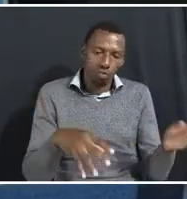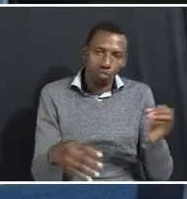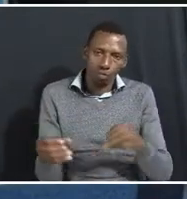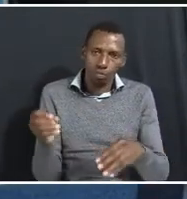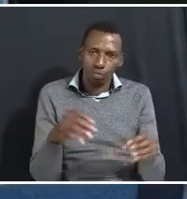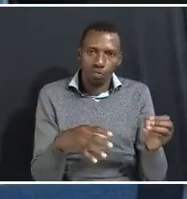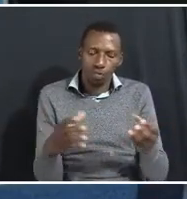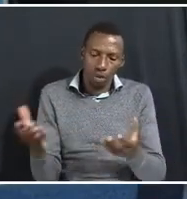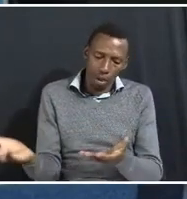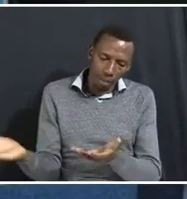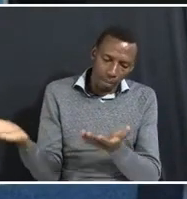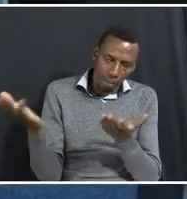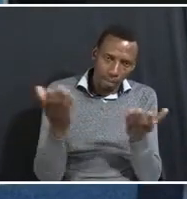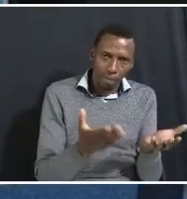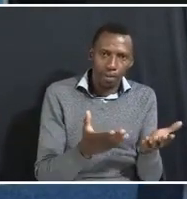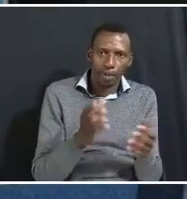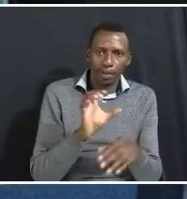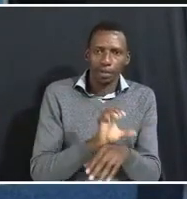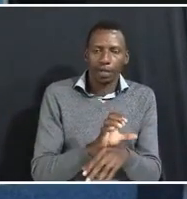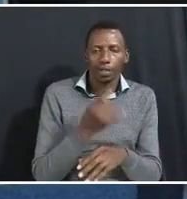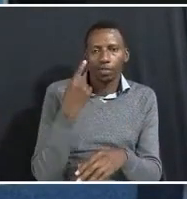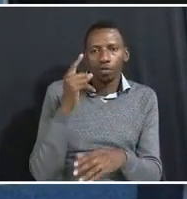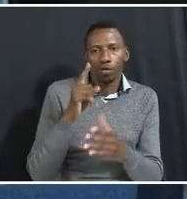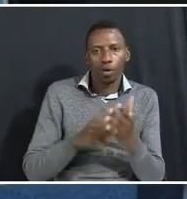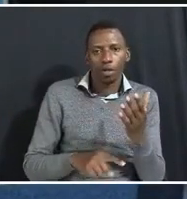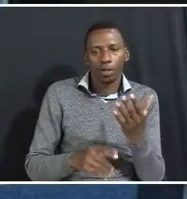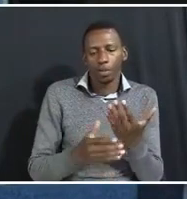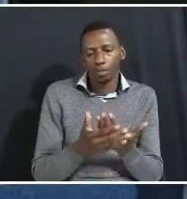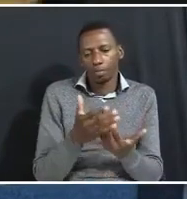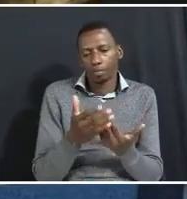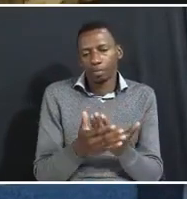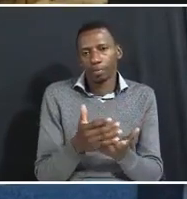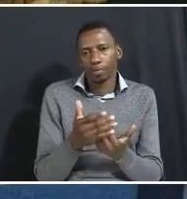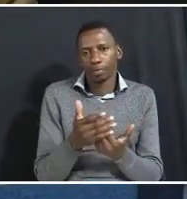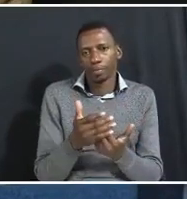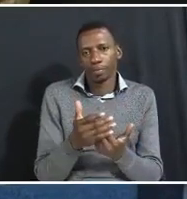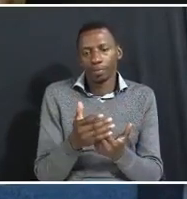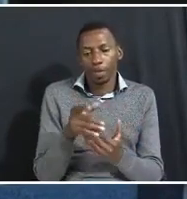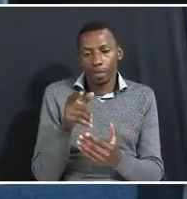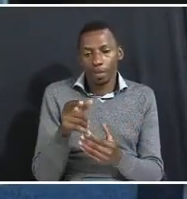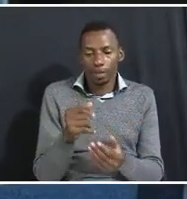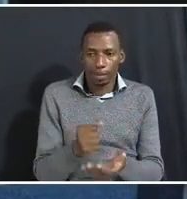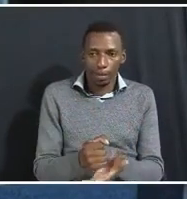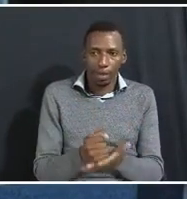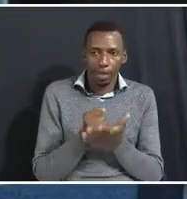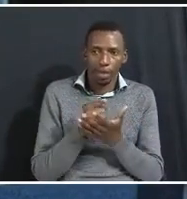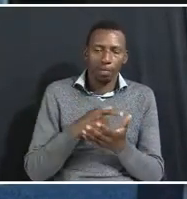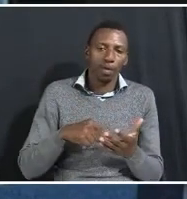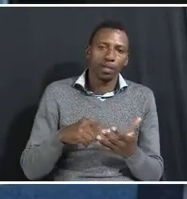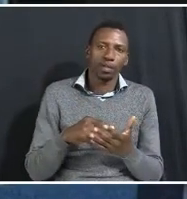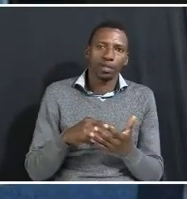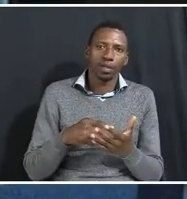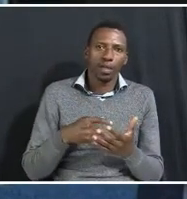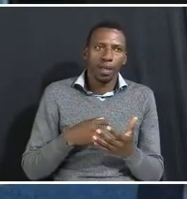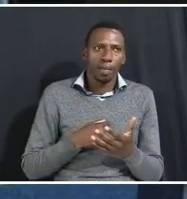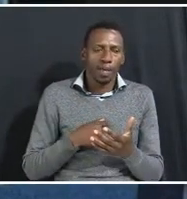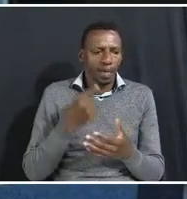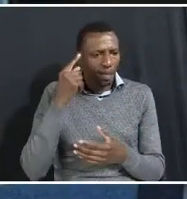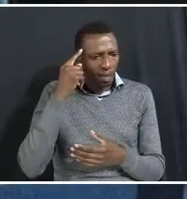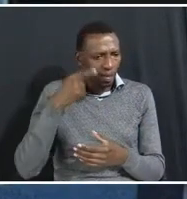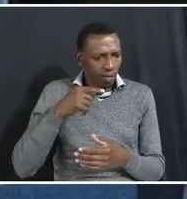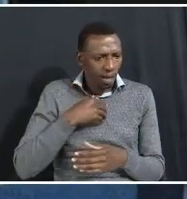foodstuff for welfare needs. And that keeps us going. I don't think we experience a lot